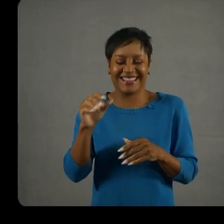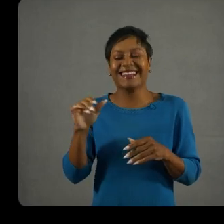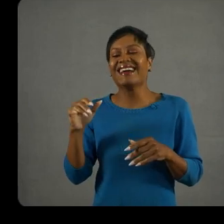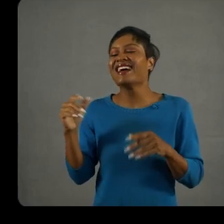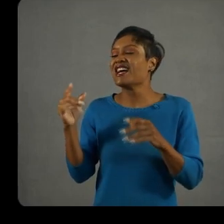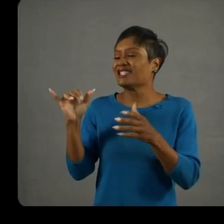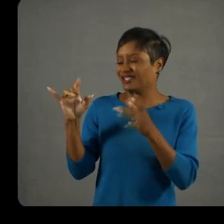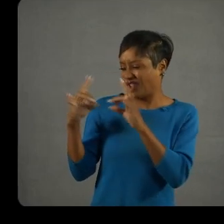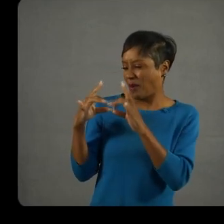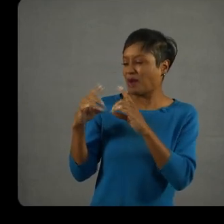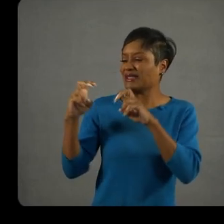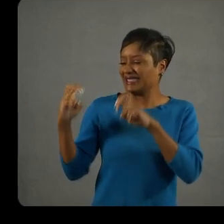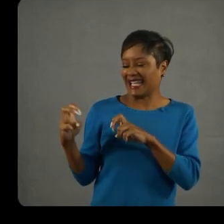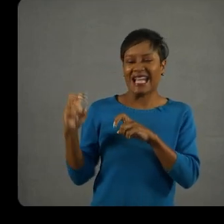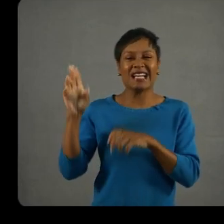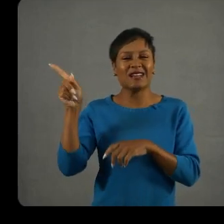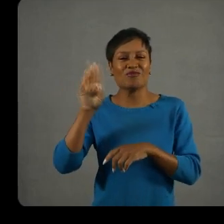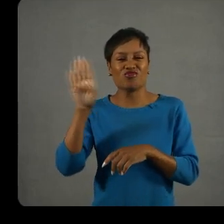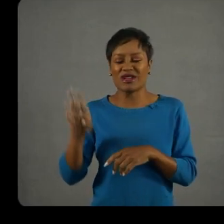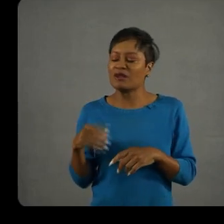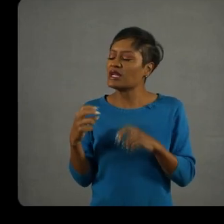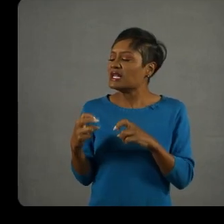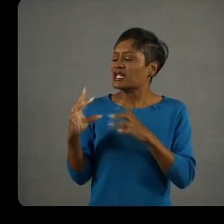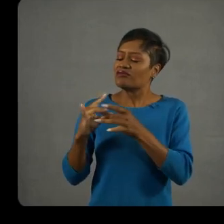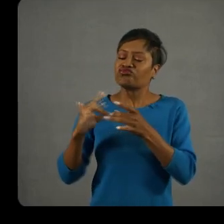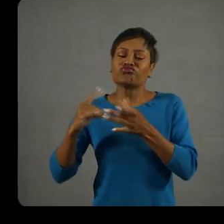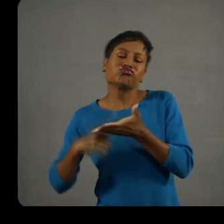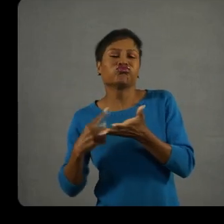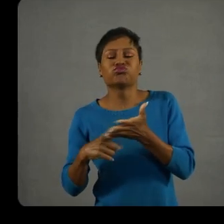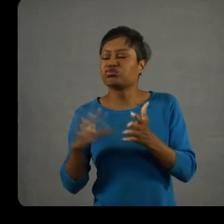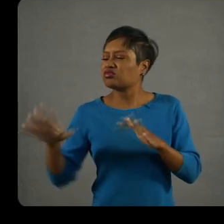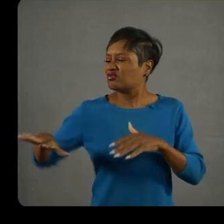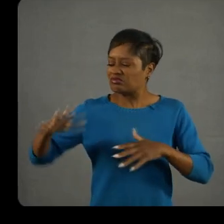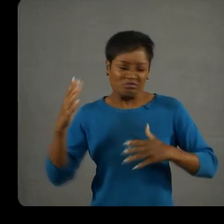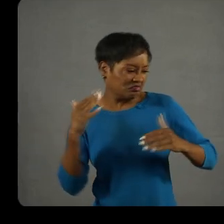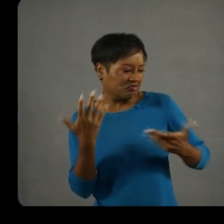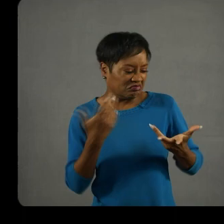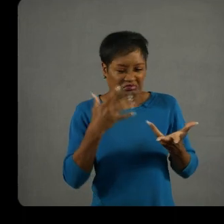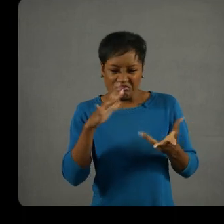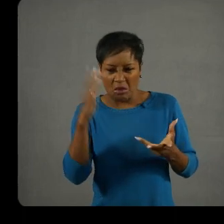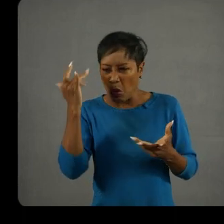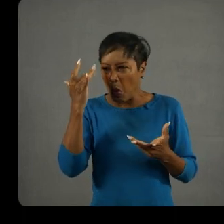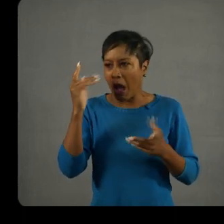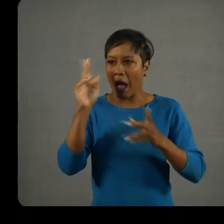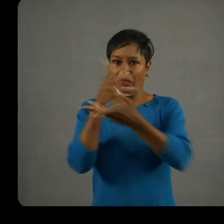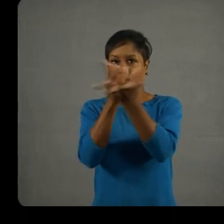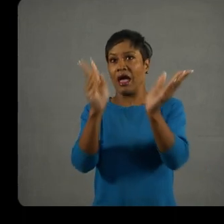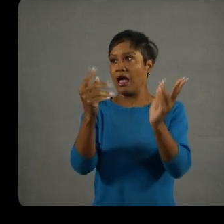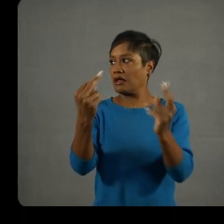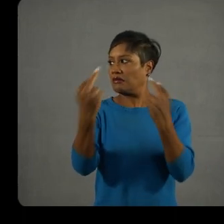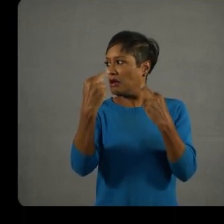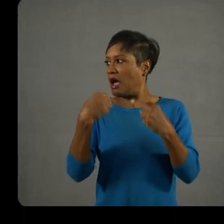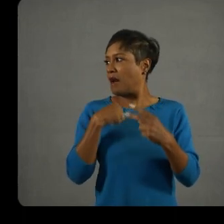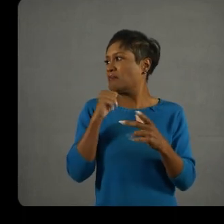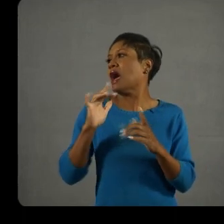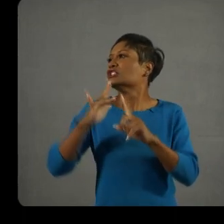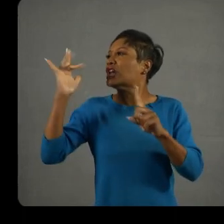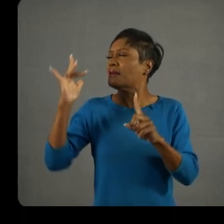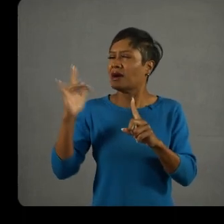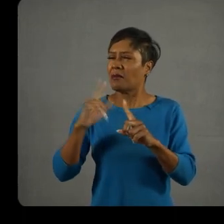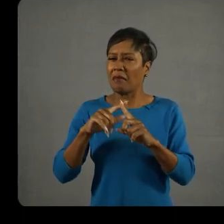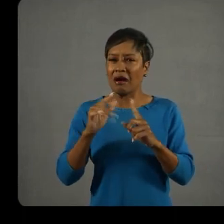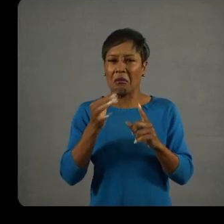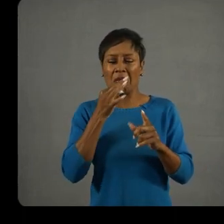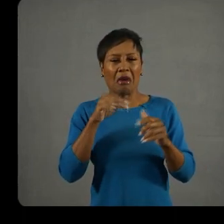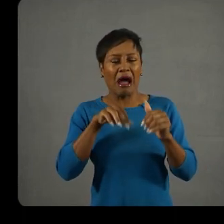in technology, and we asked ourselves, why, as people who did not believe we were exceptional, how did we get into these